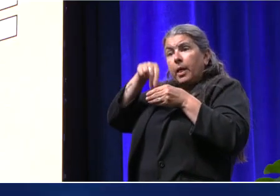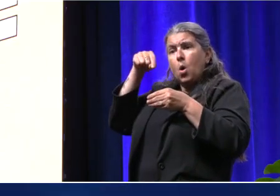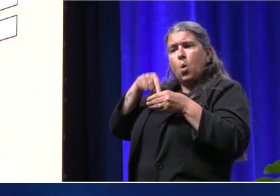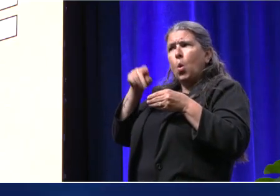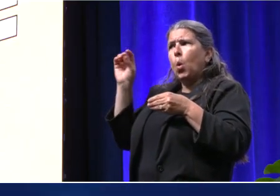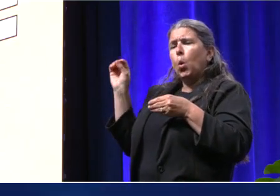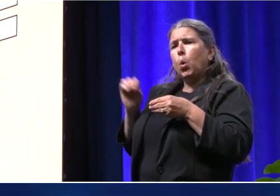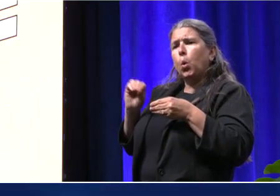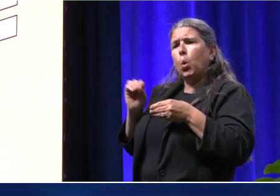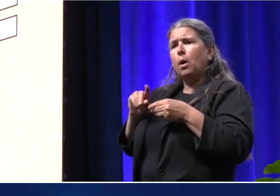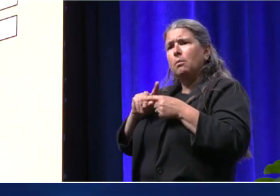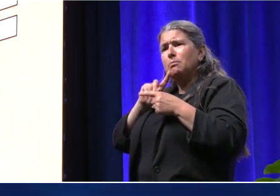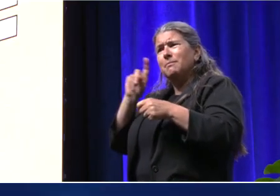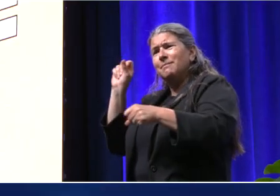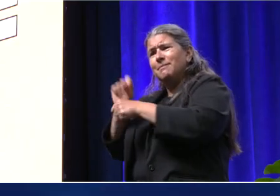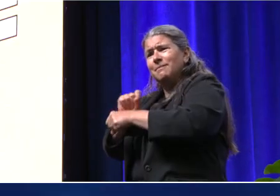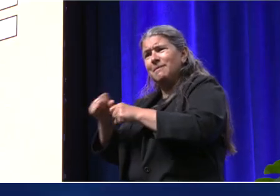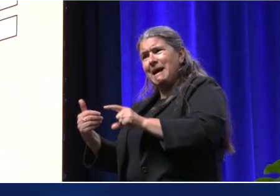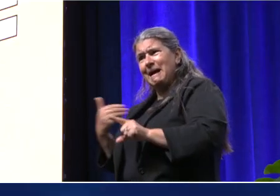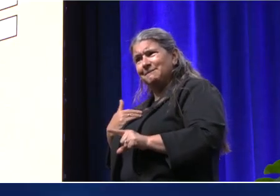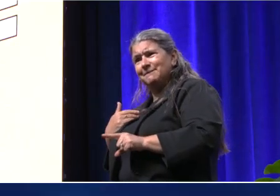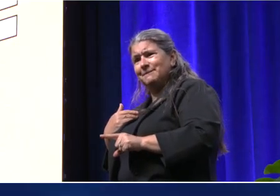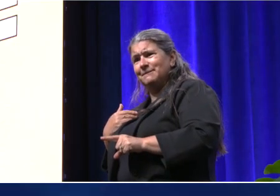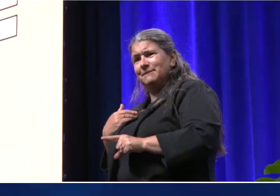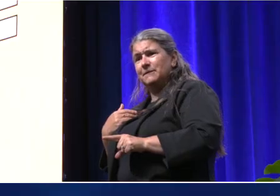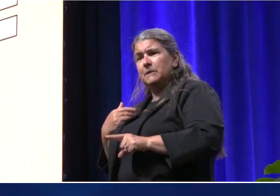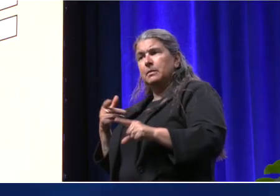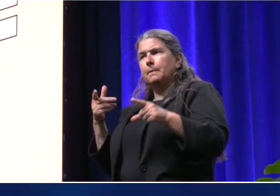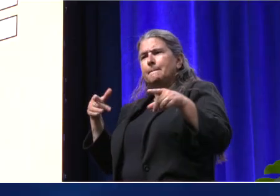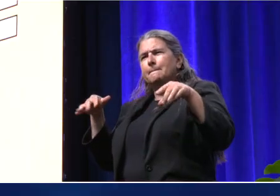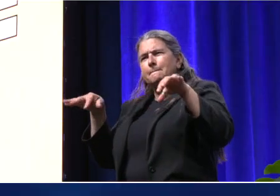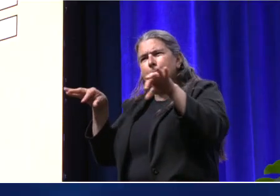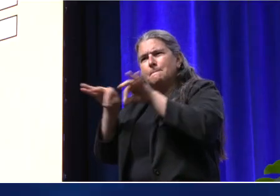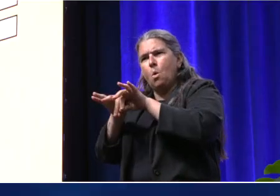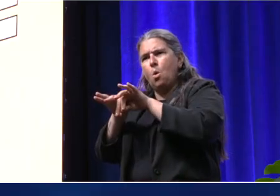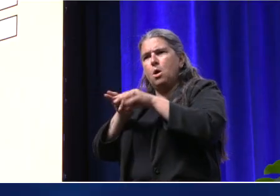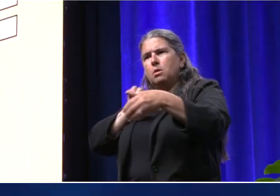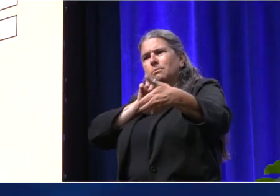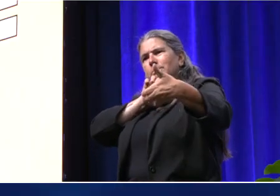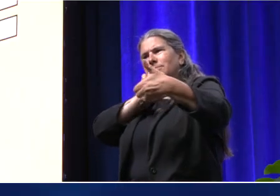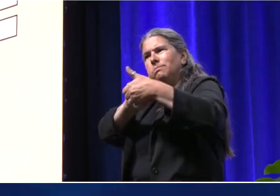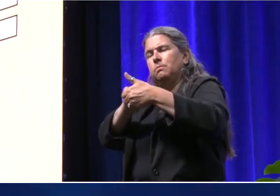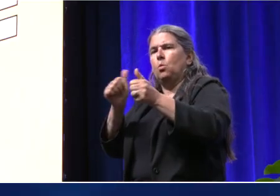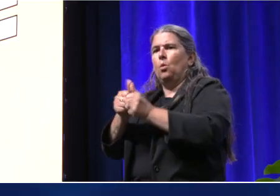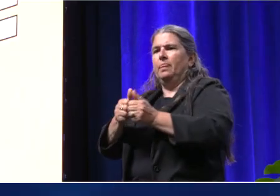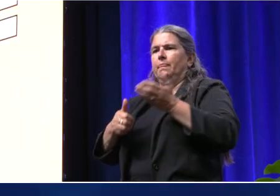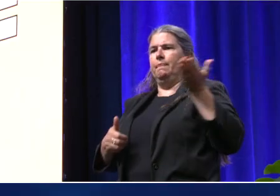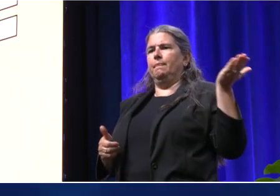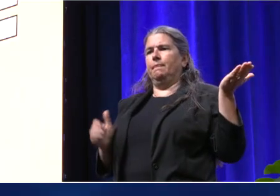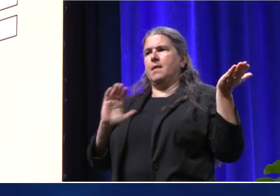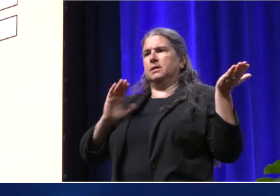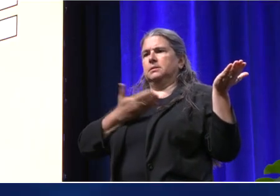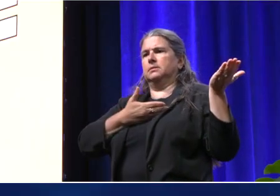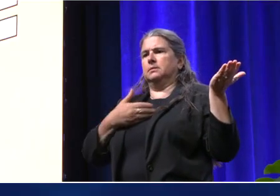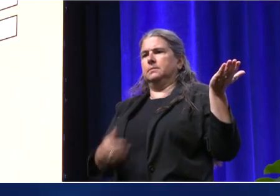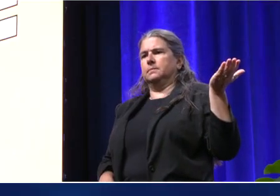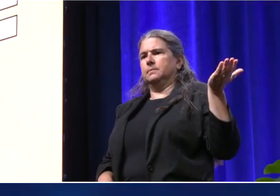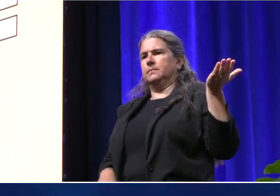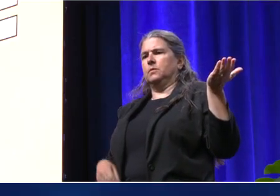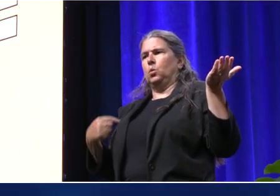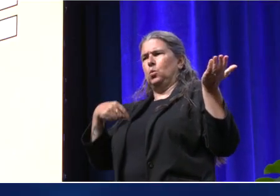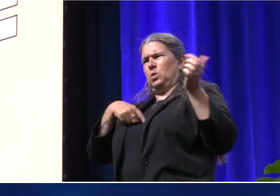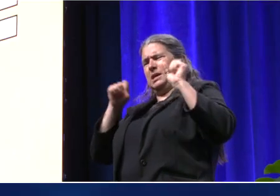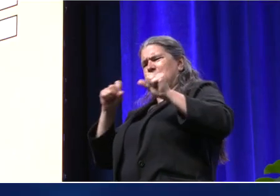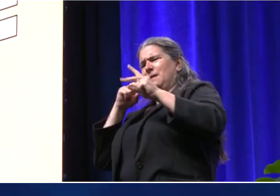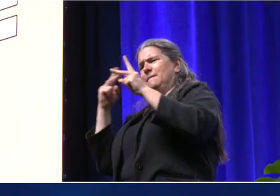like that, it's important to work with a lab like ours to figure out what the accuracy of those